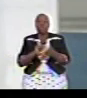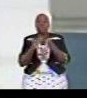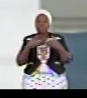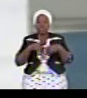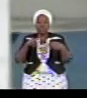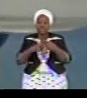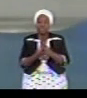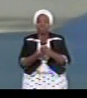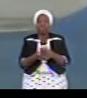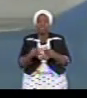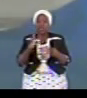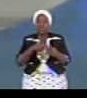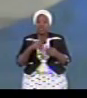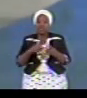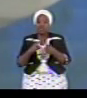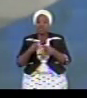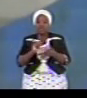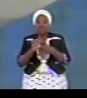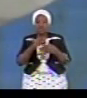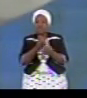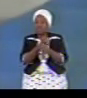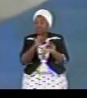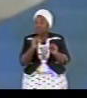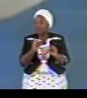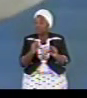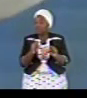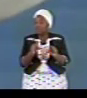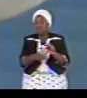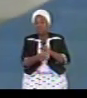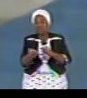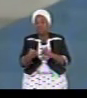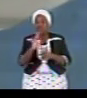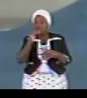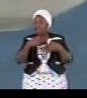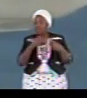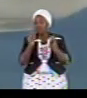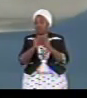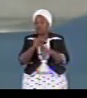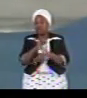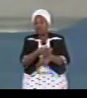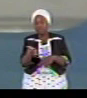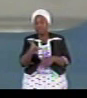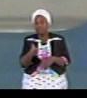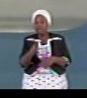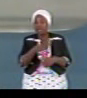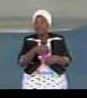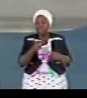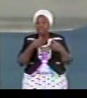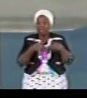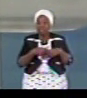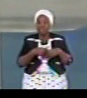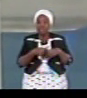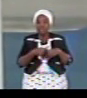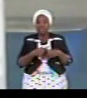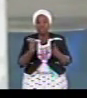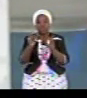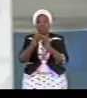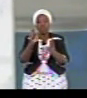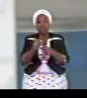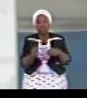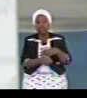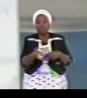already. He had saved them. He had chosen them. He had selected them. He